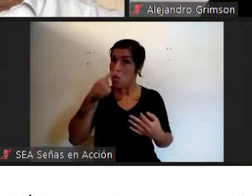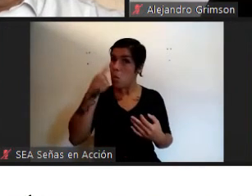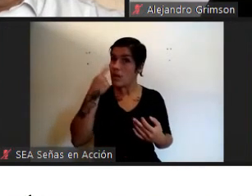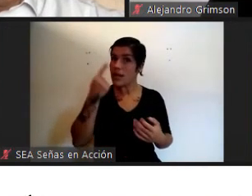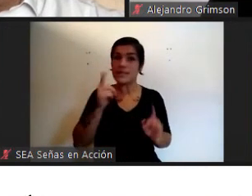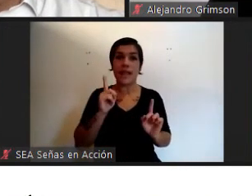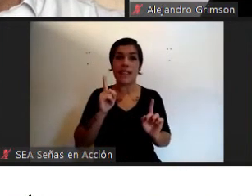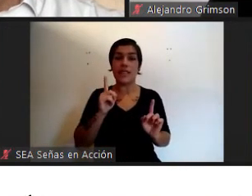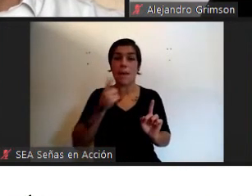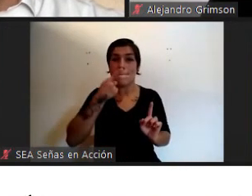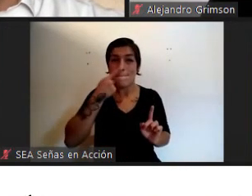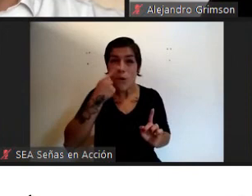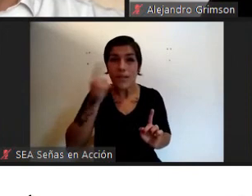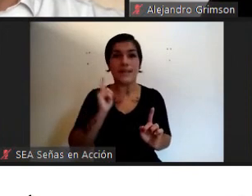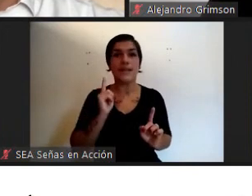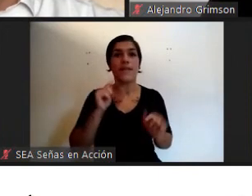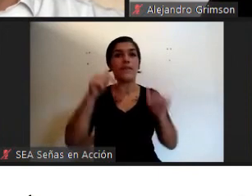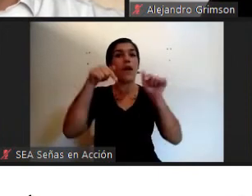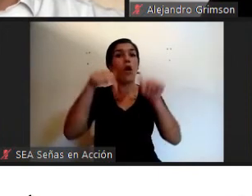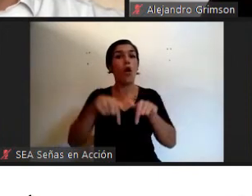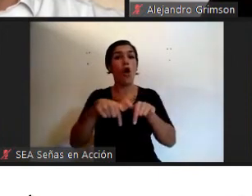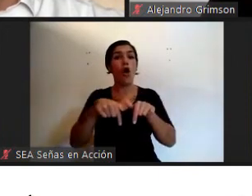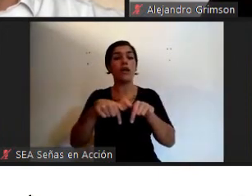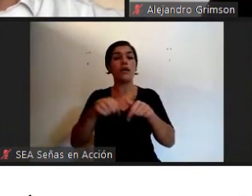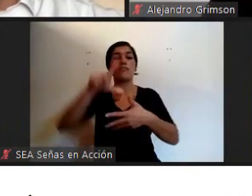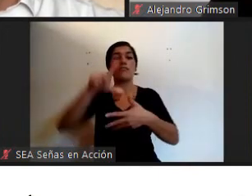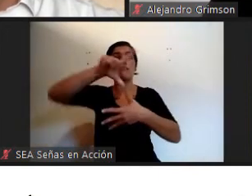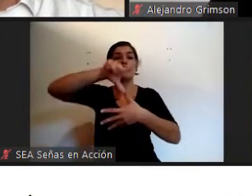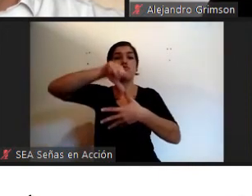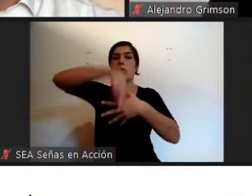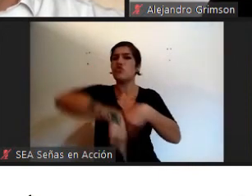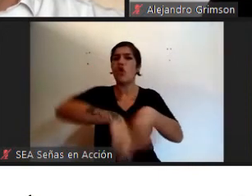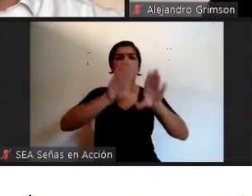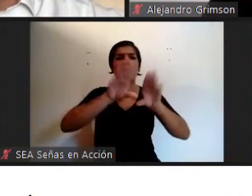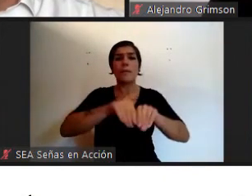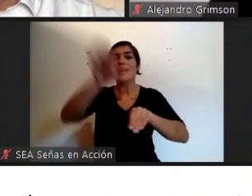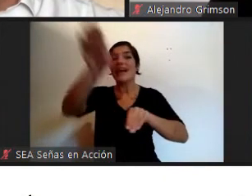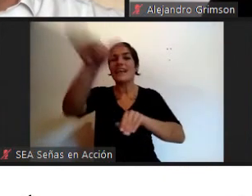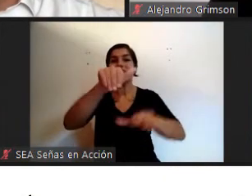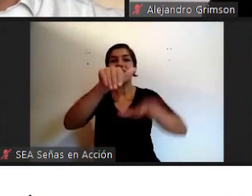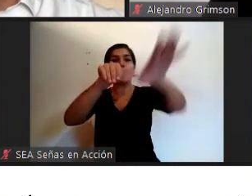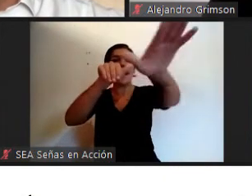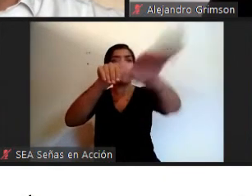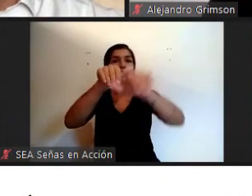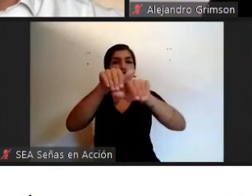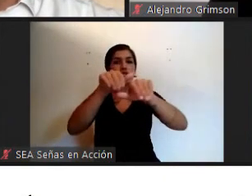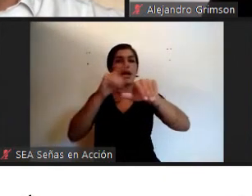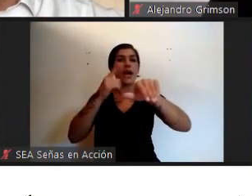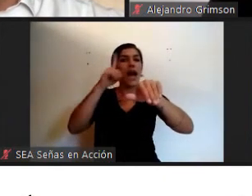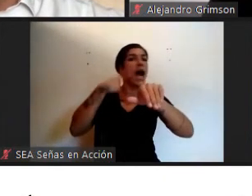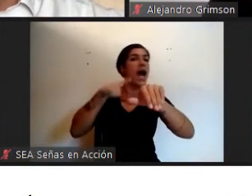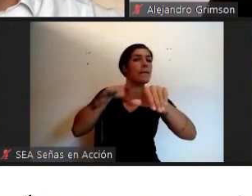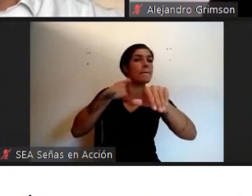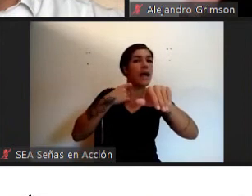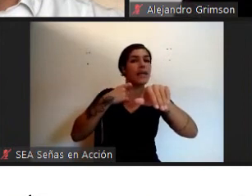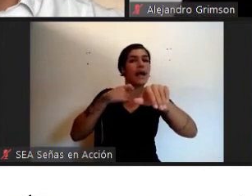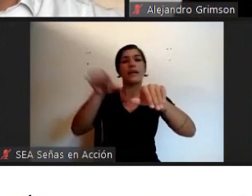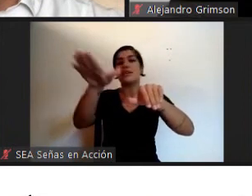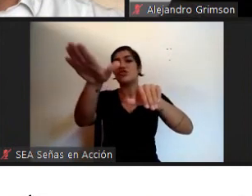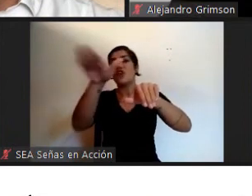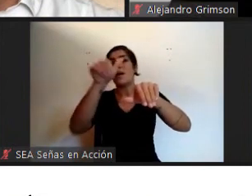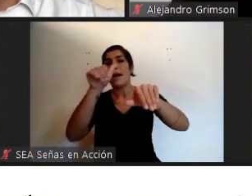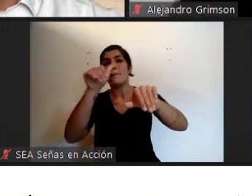are having here are Spain and France. Spain had to be with two representatives, but Estrella failed on